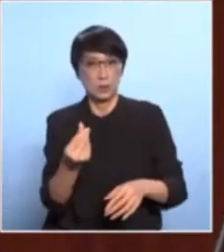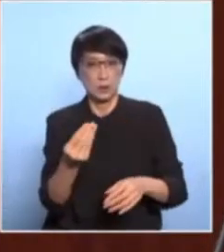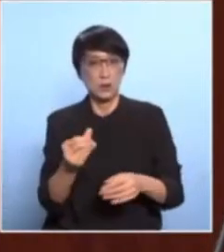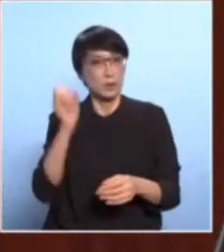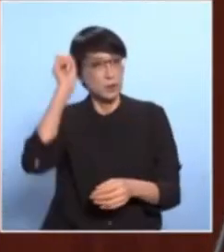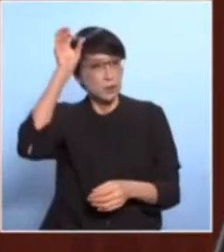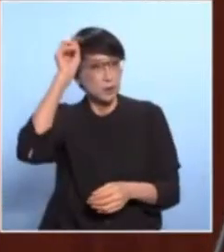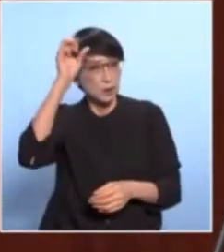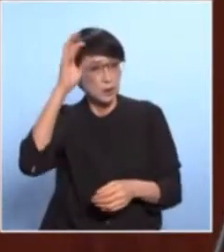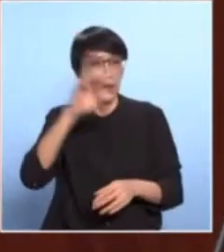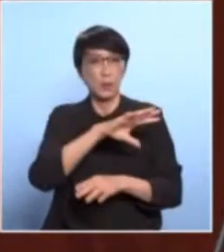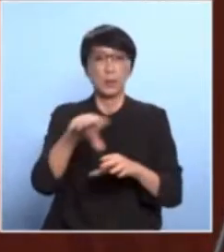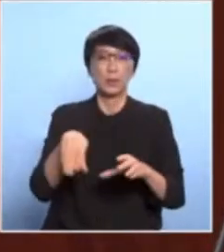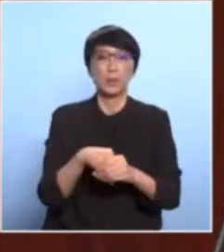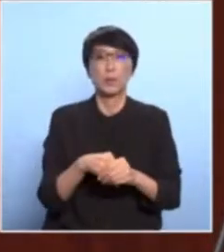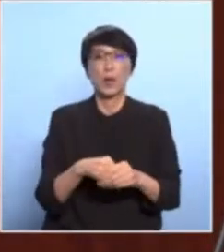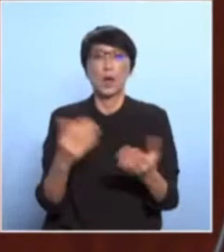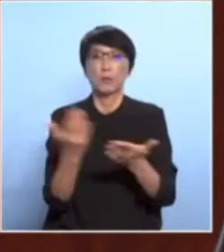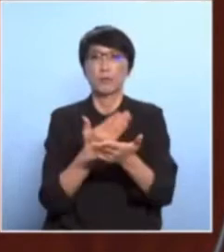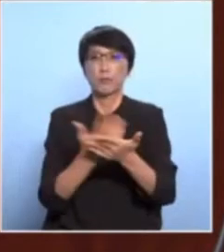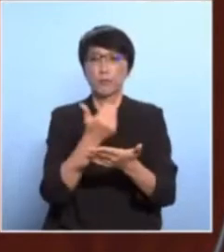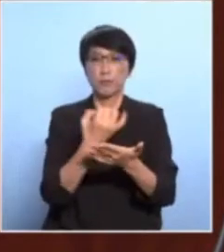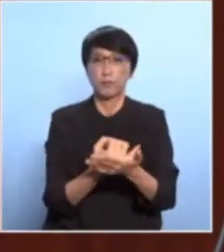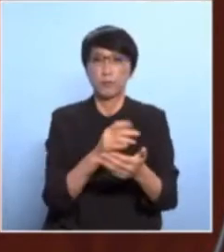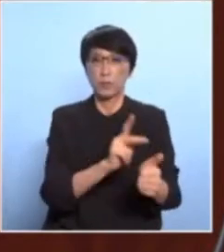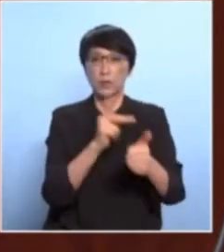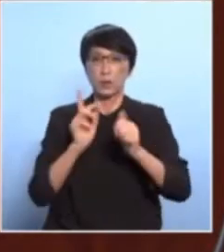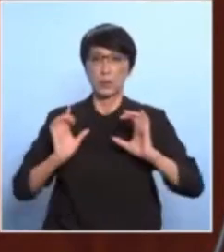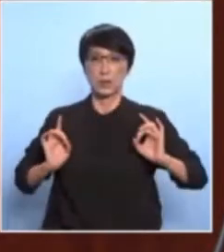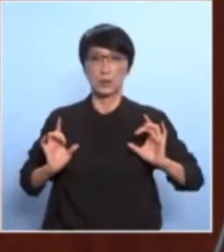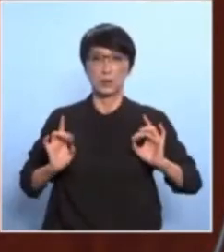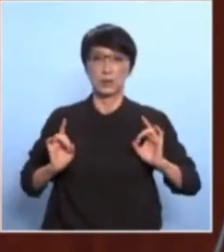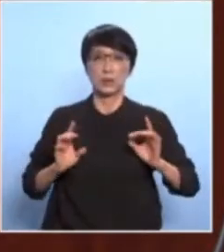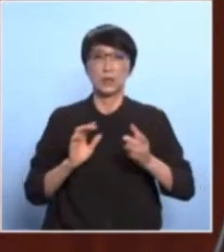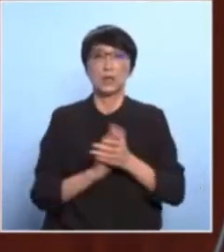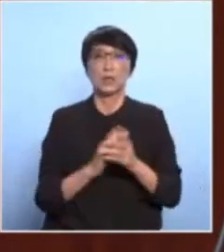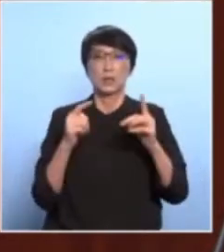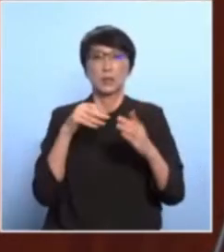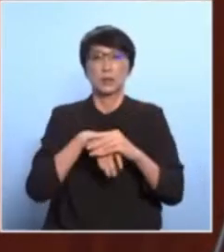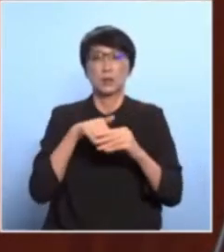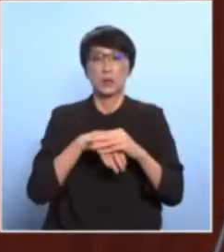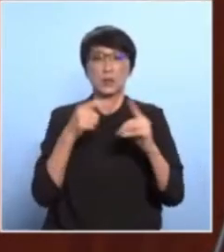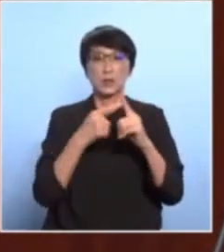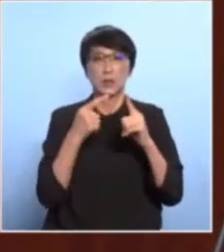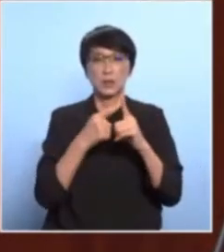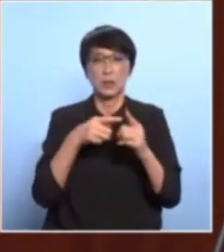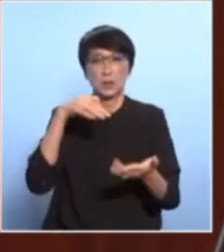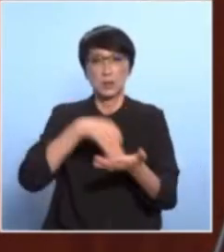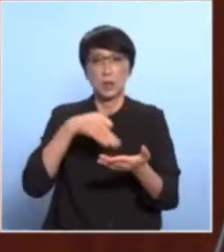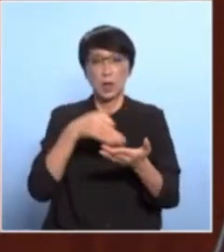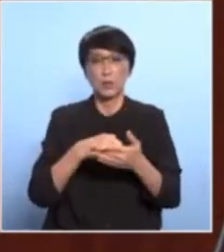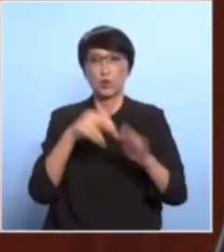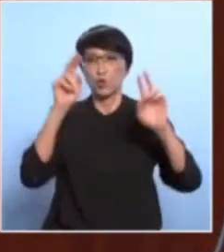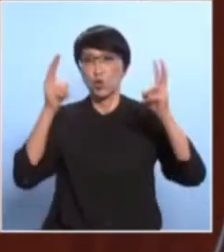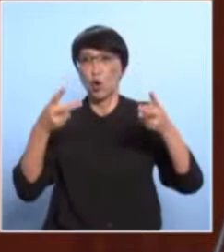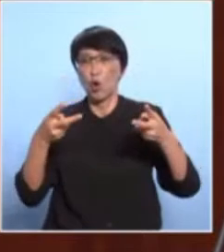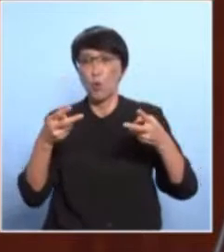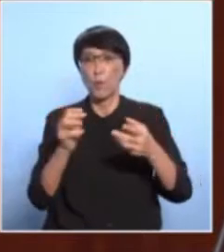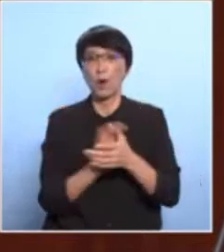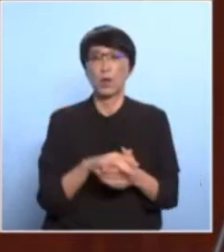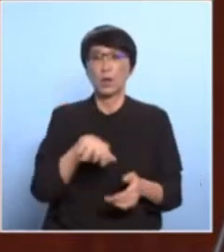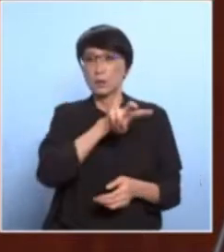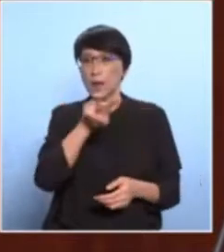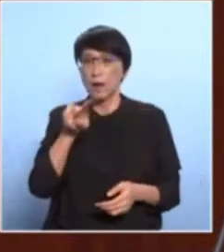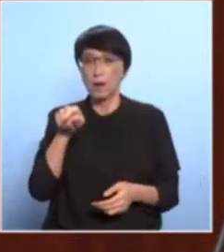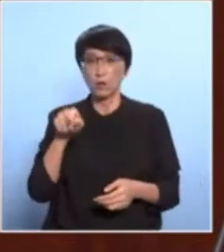and efficiency. The two bodies will assess the feasibility of bringing in private investors for these projects